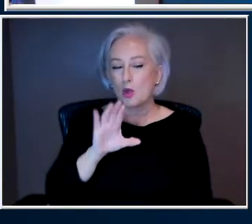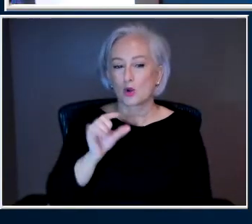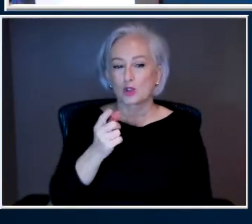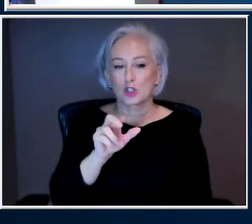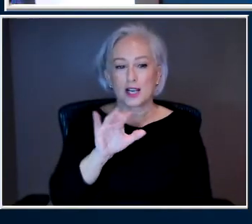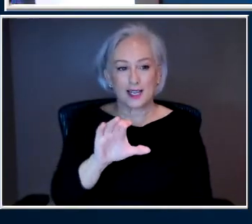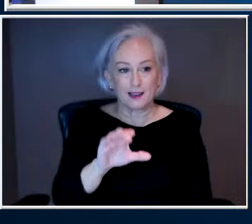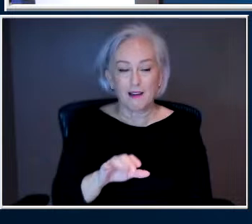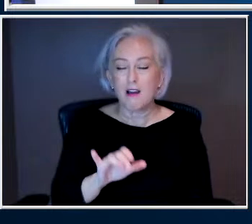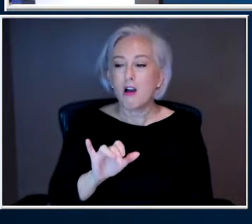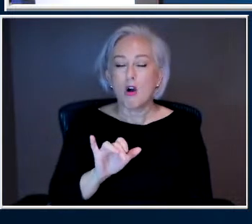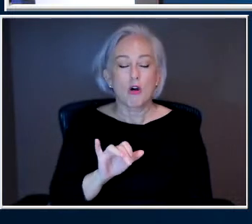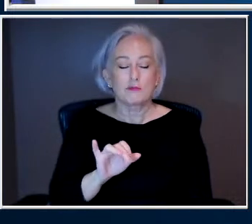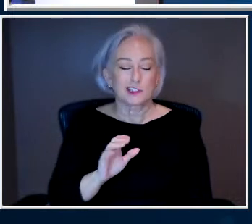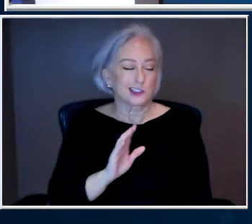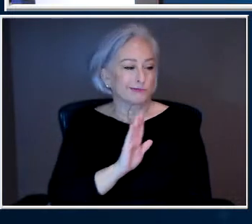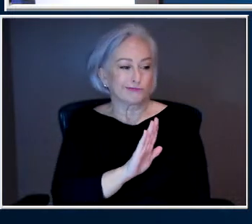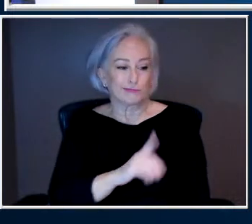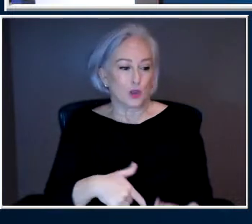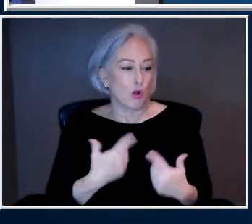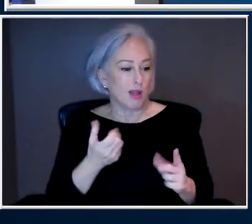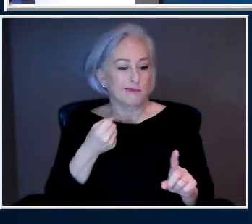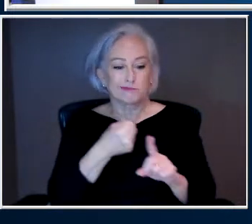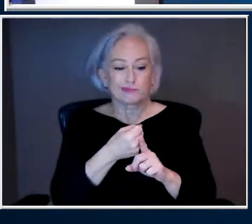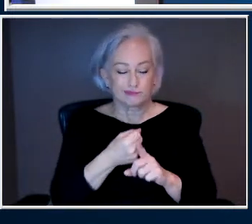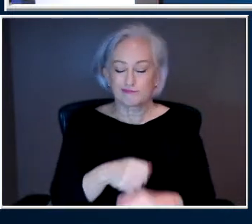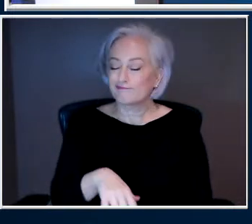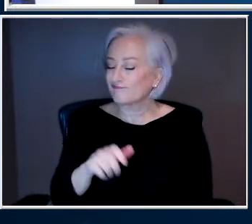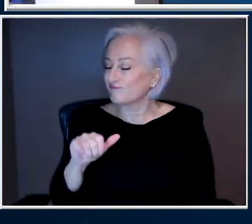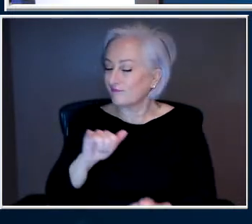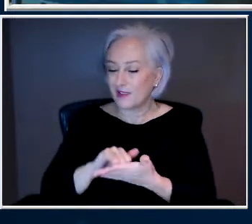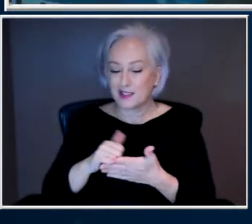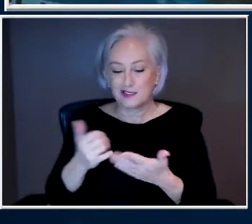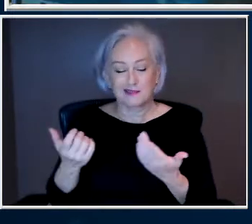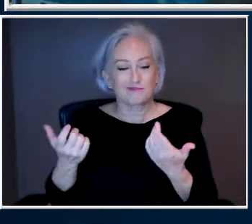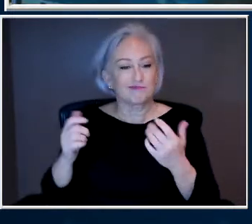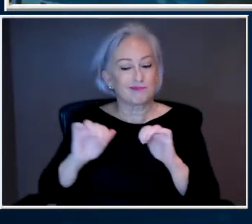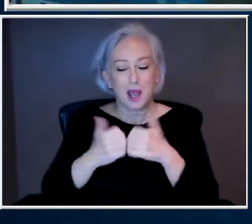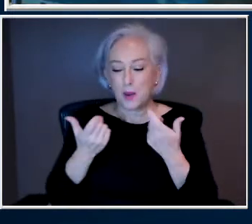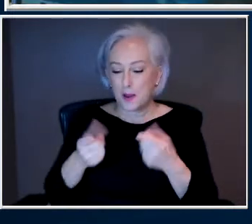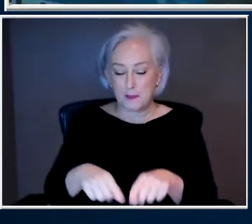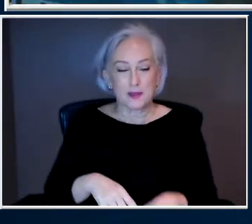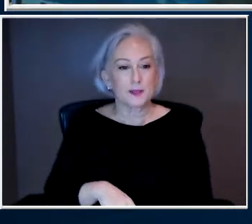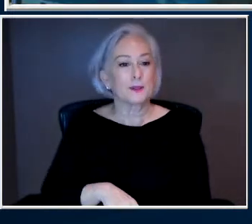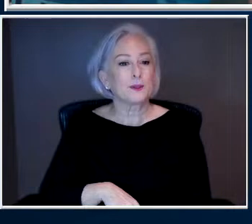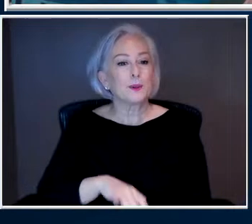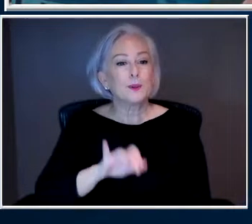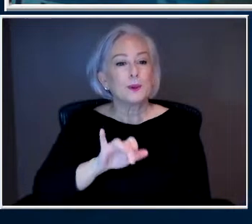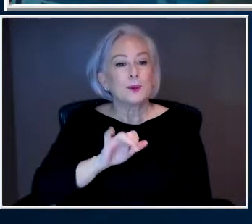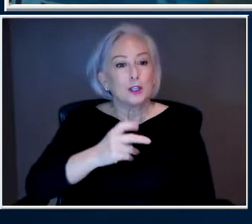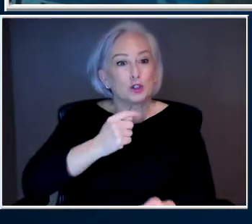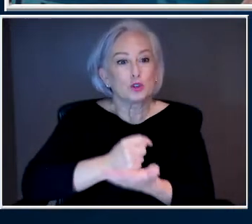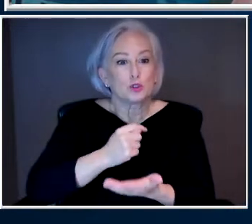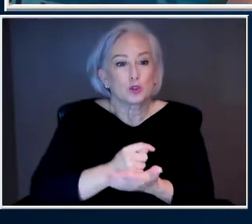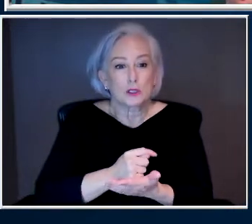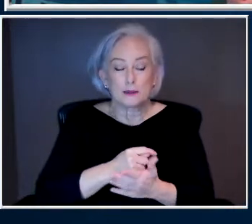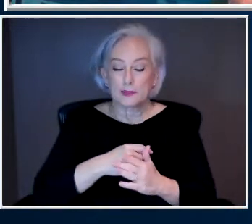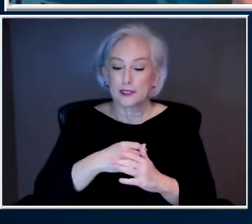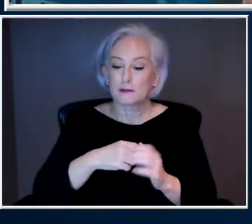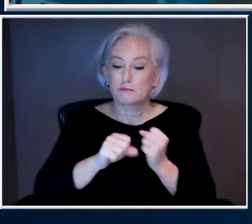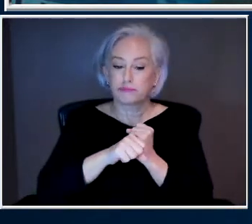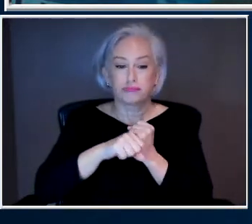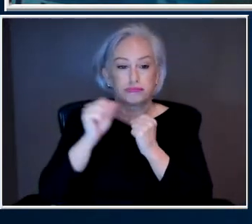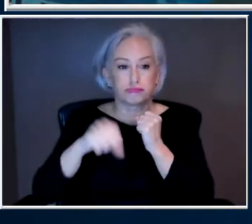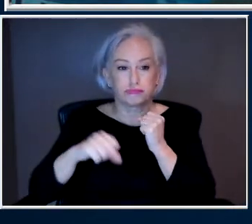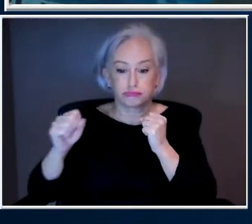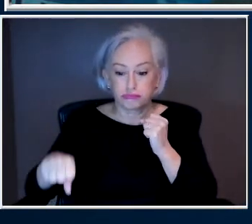dealt in this life. Yeah, just the way it happened. The treatment is pretty extensive. The plan was surgery and then chemo.